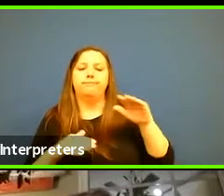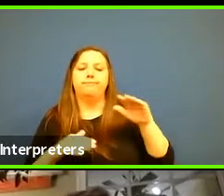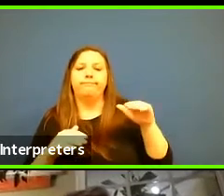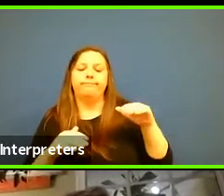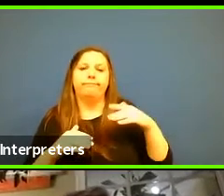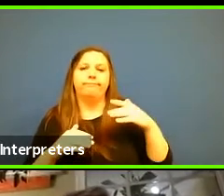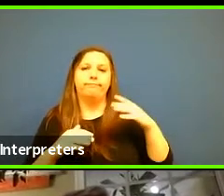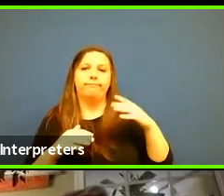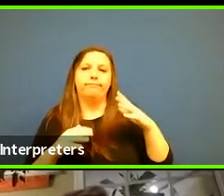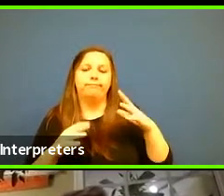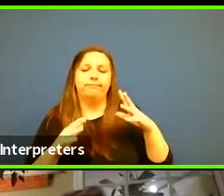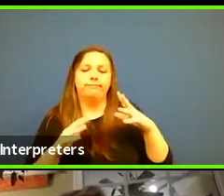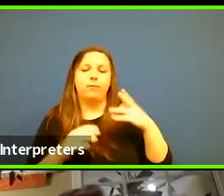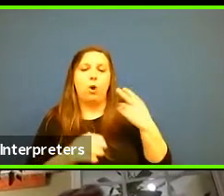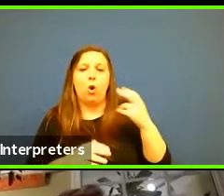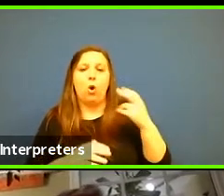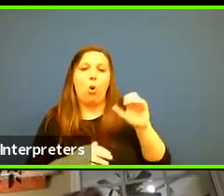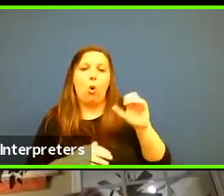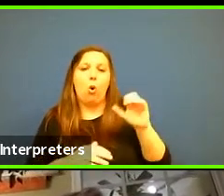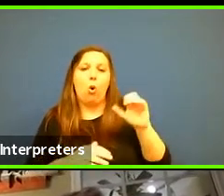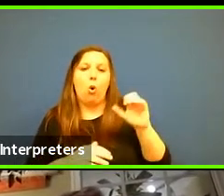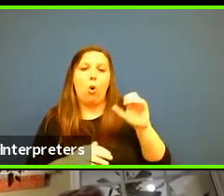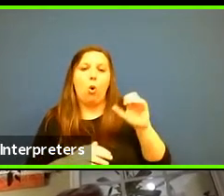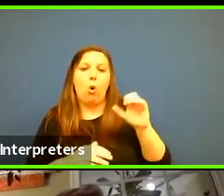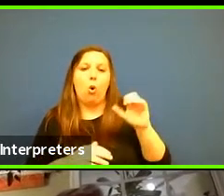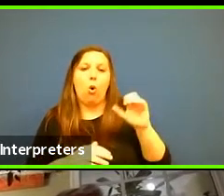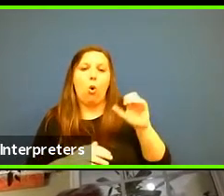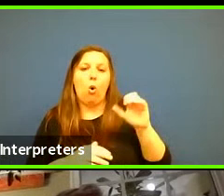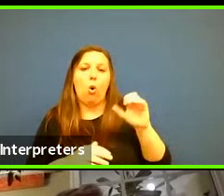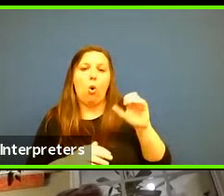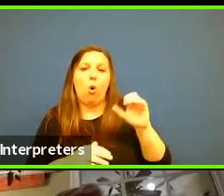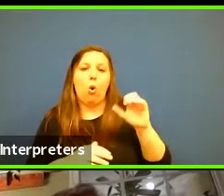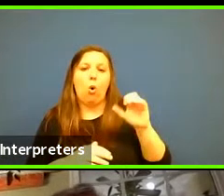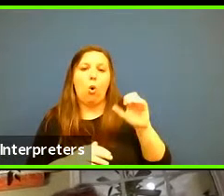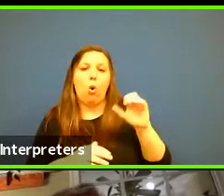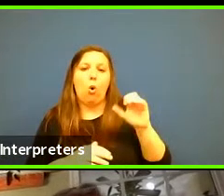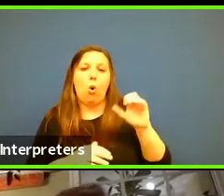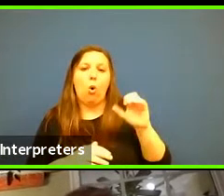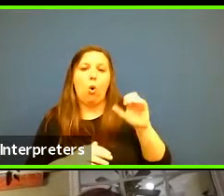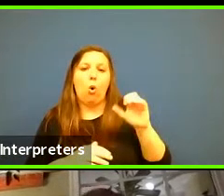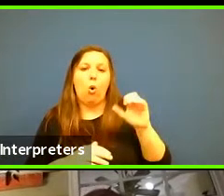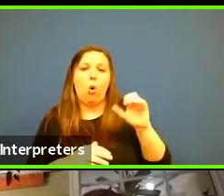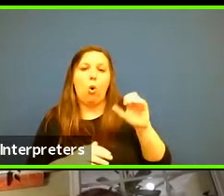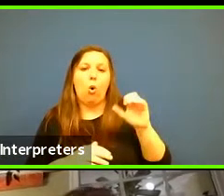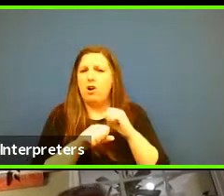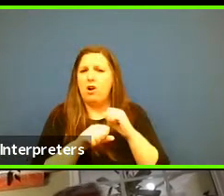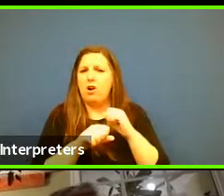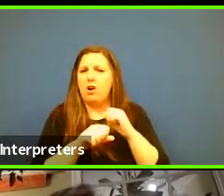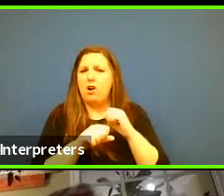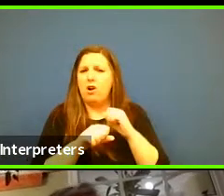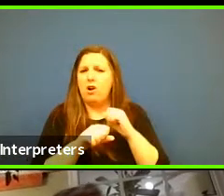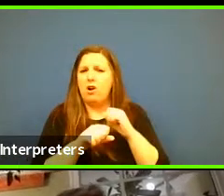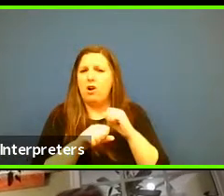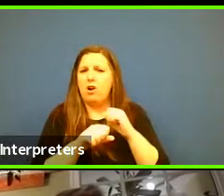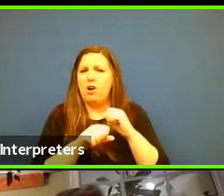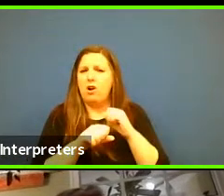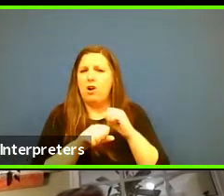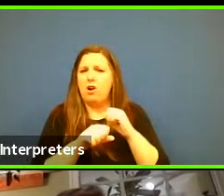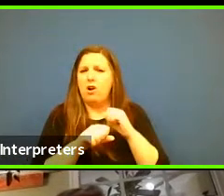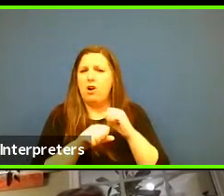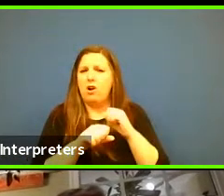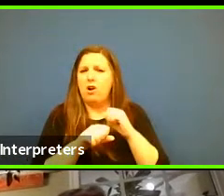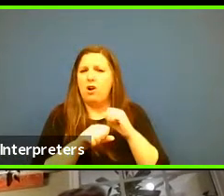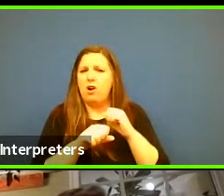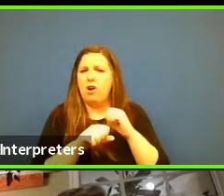preparing to ensure that we had a smooth community forum opportunity for our stakeholders. We moved